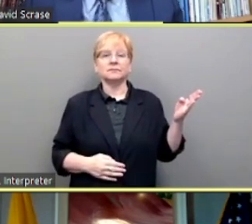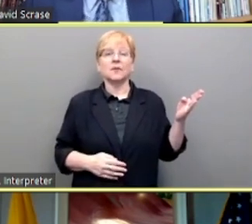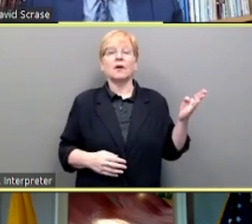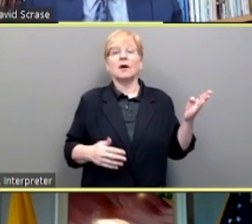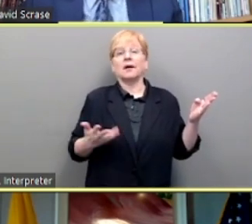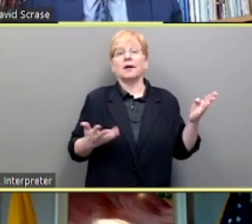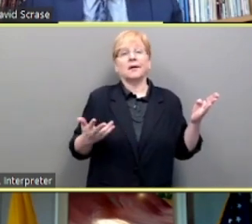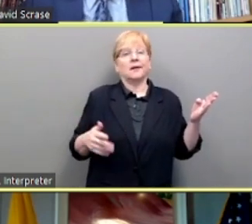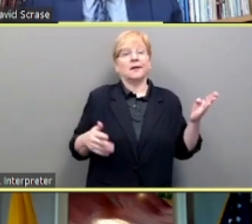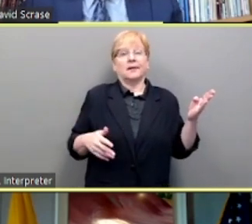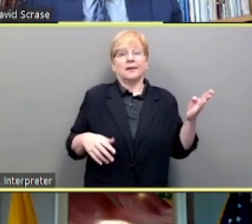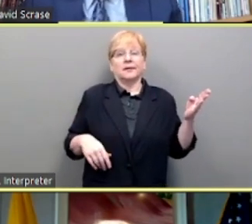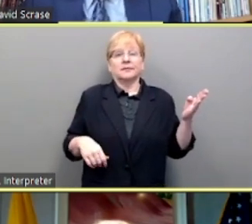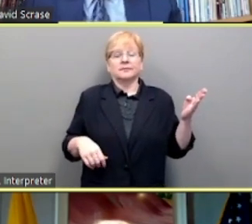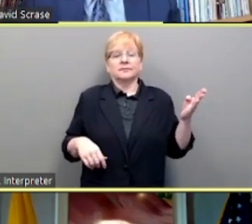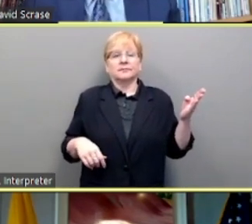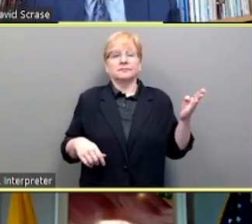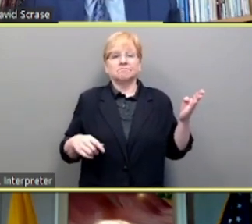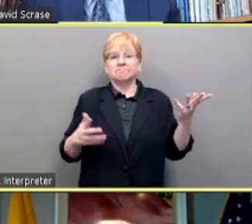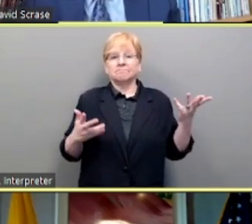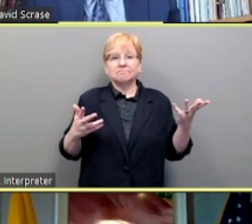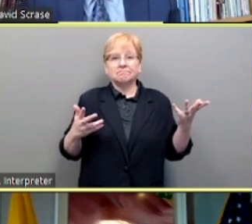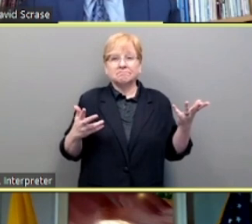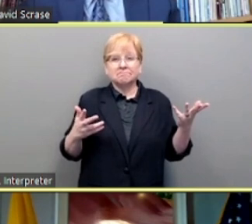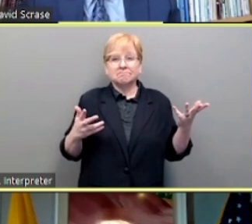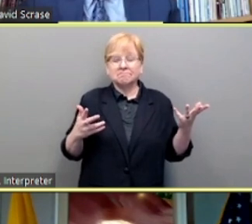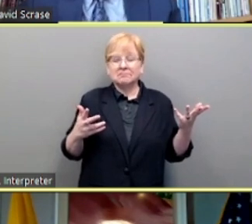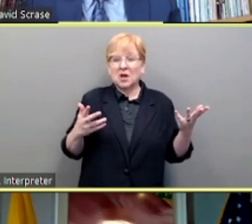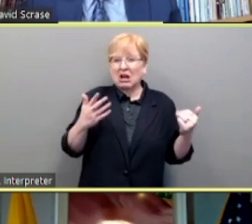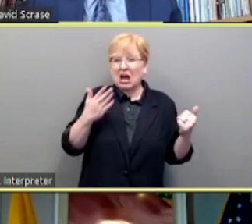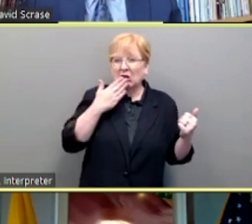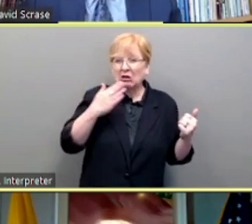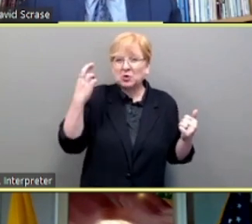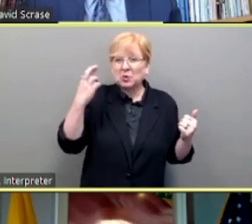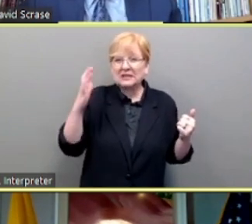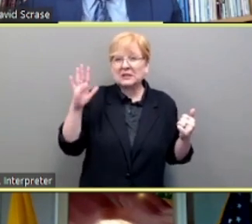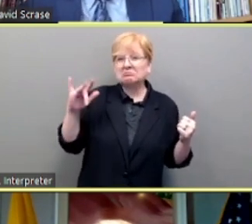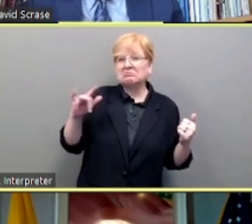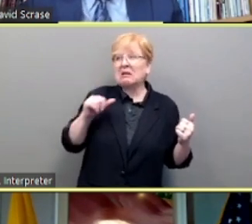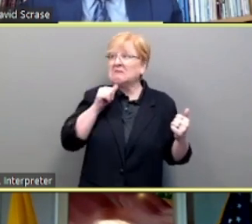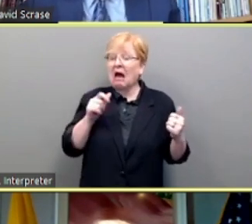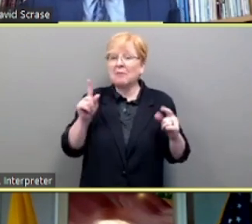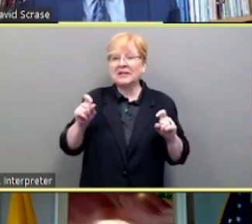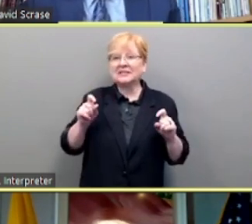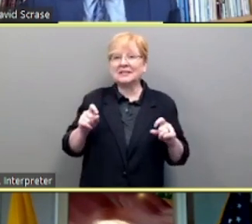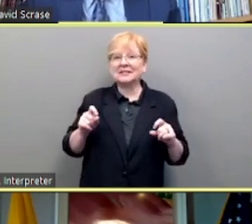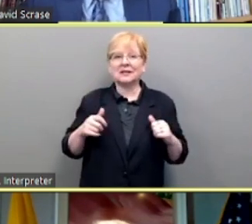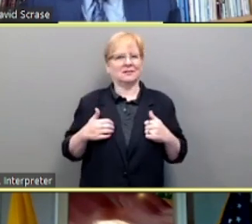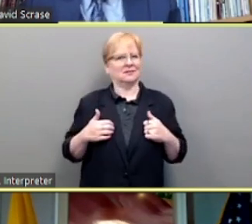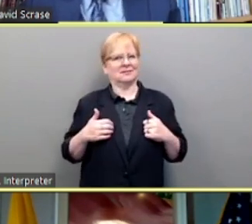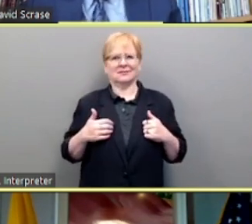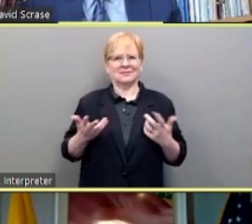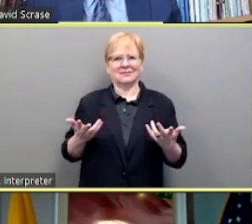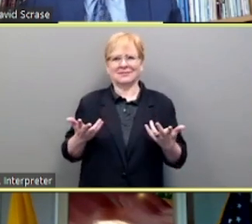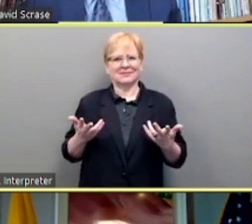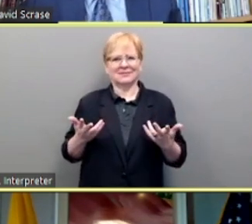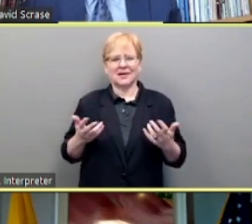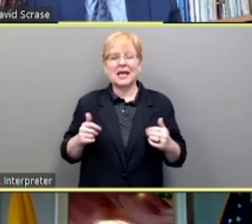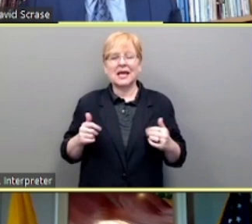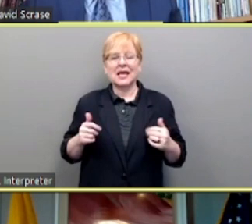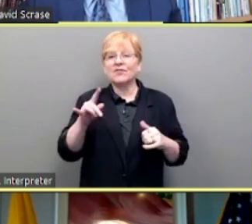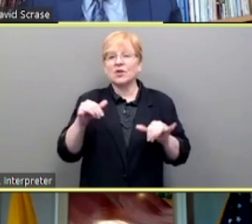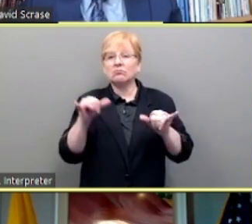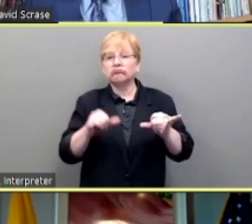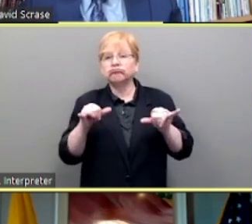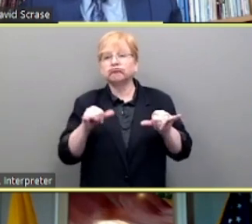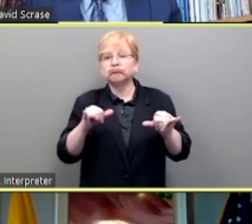virtually there aren't very many good reasons to not get tested anymore. If you're staying at home and you're not having contact with people, you're going to be okay.